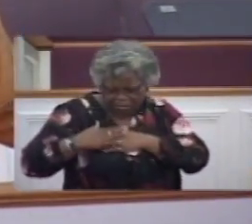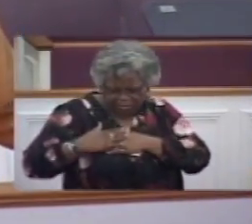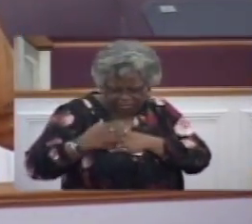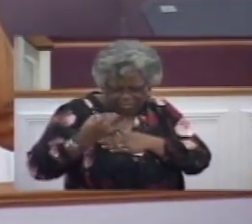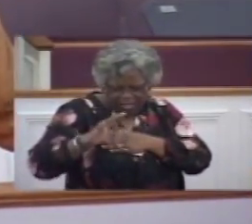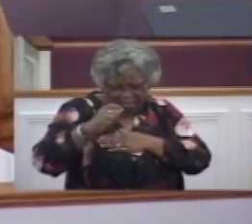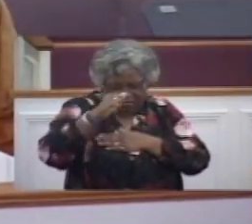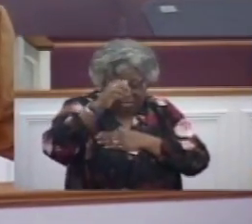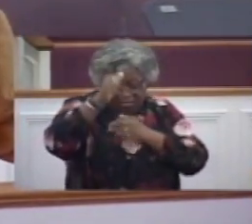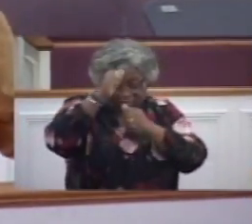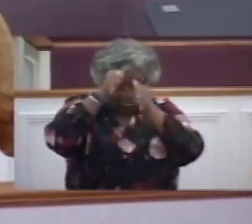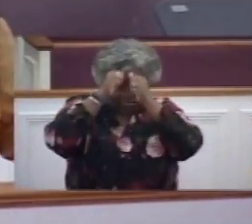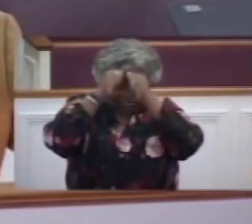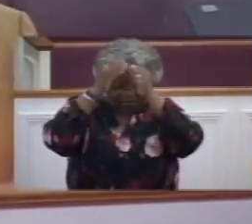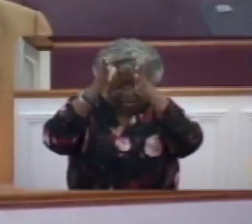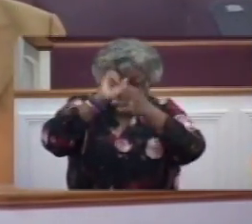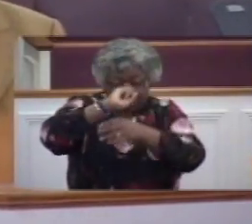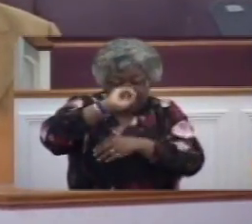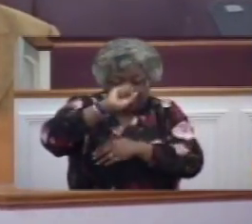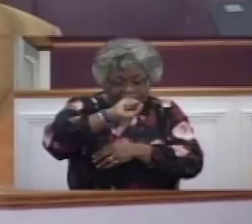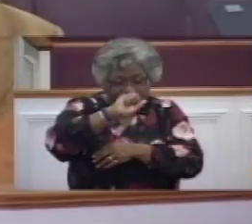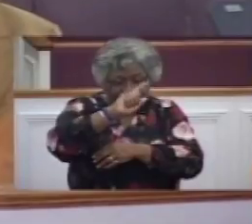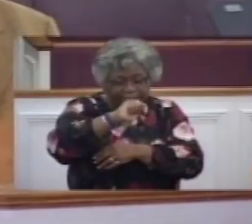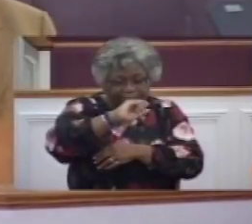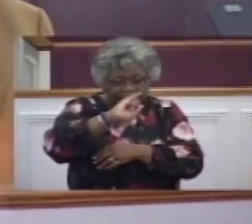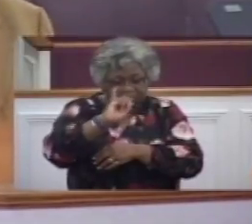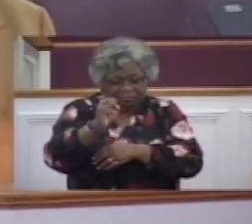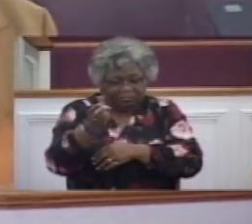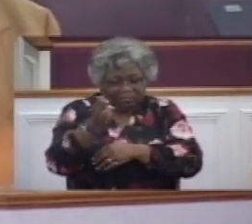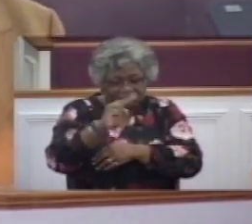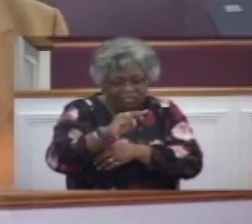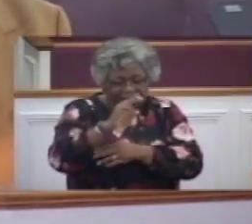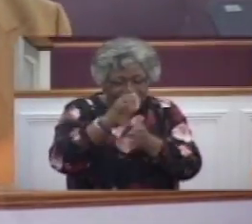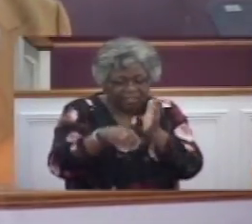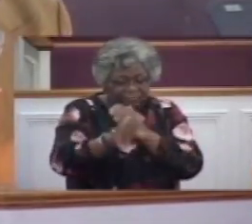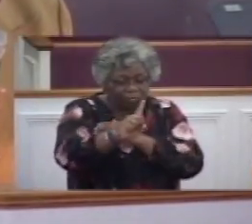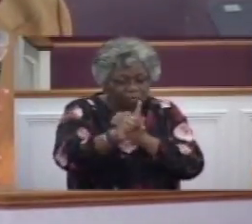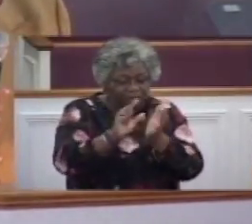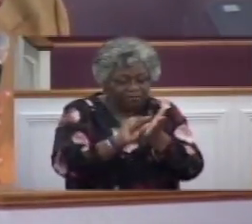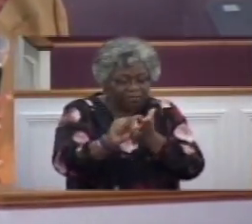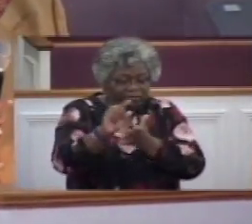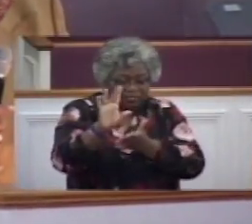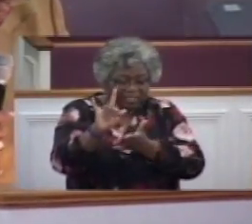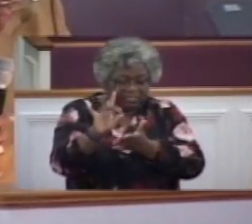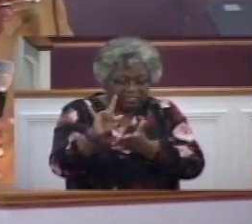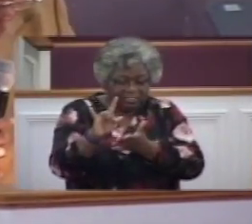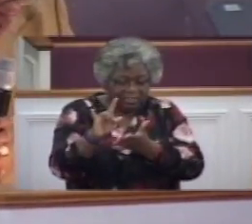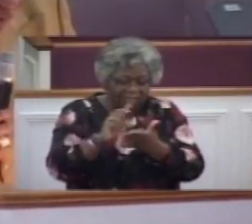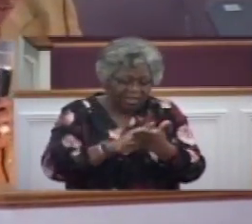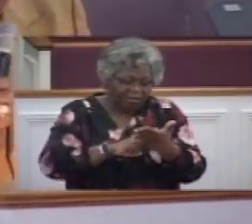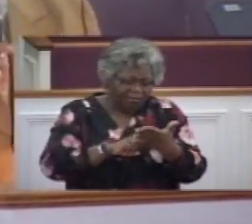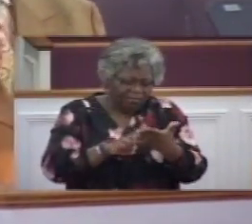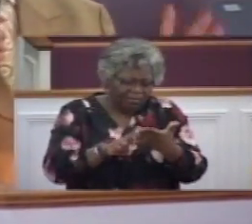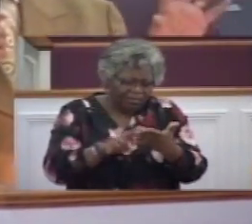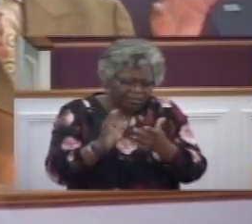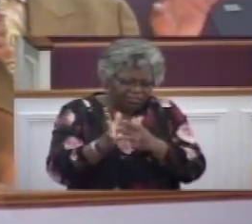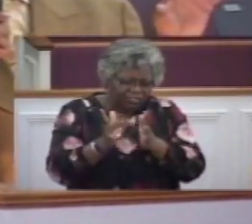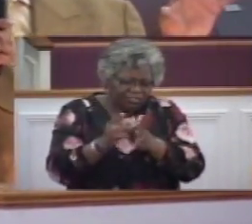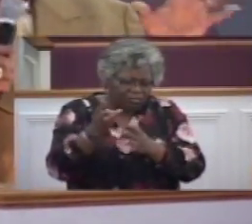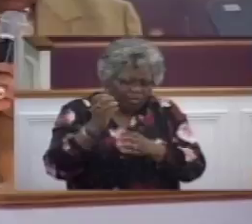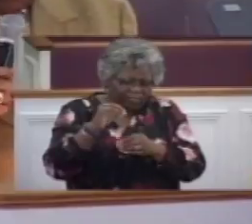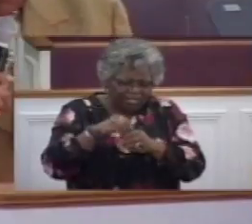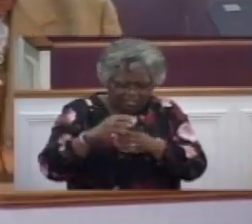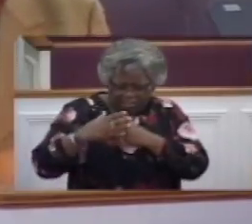the Father. St. John chapter 1 and verse 18 tells us that Jesus was in the